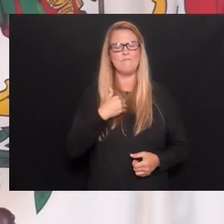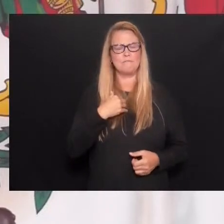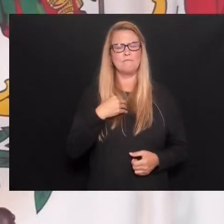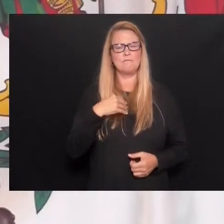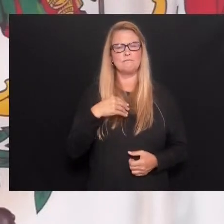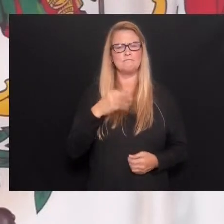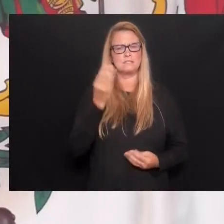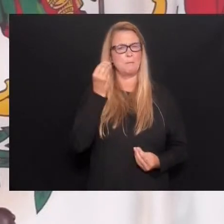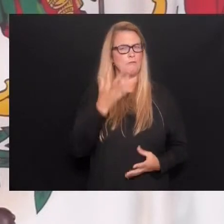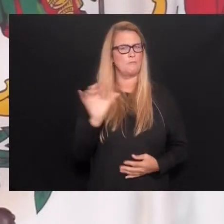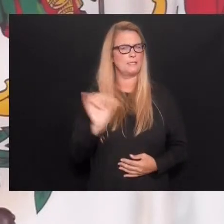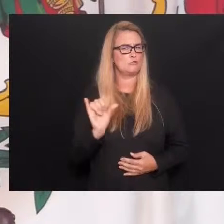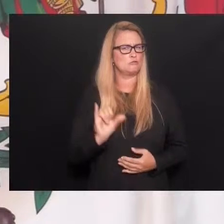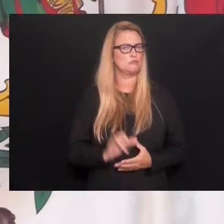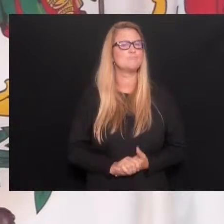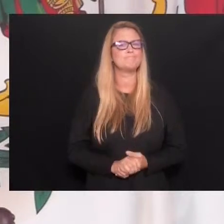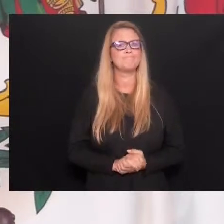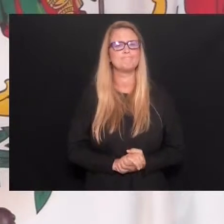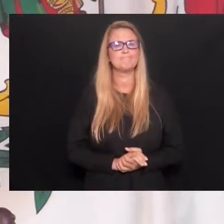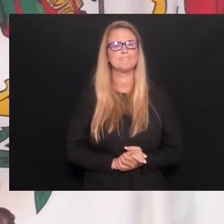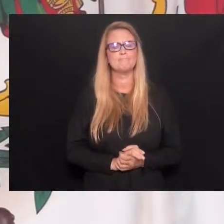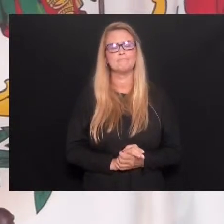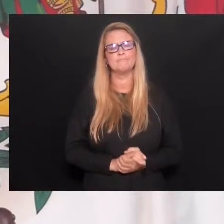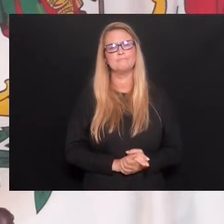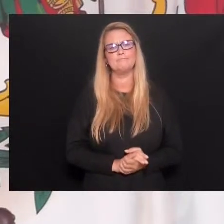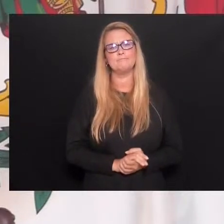on that. But Charles,